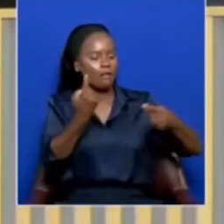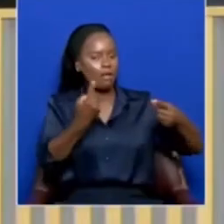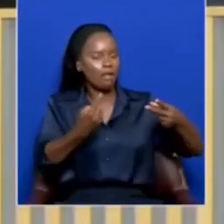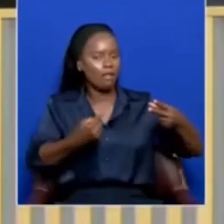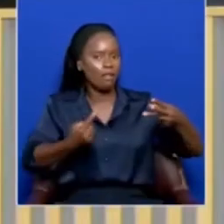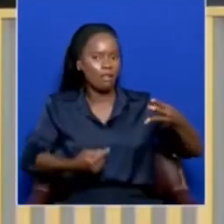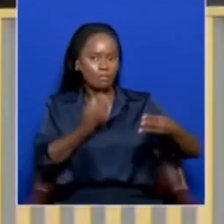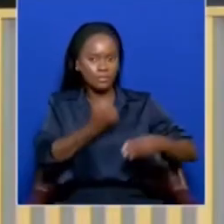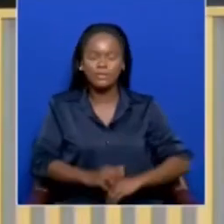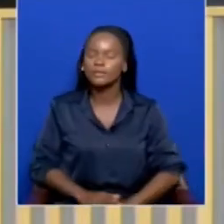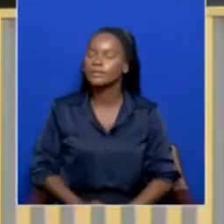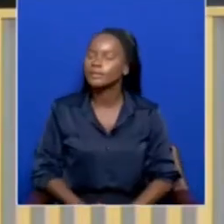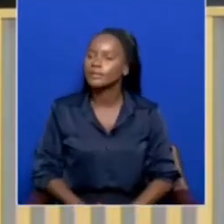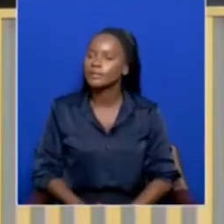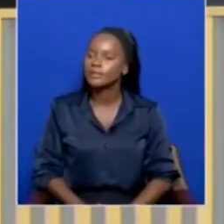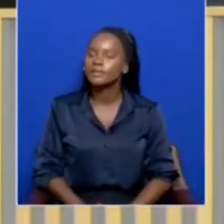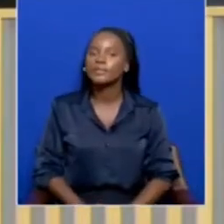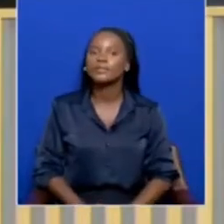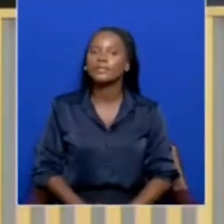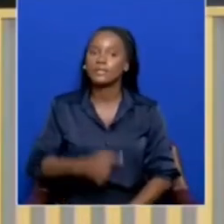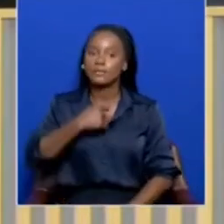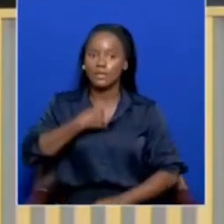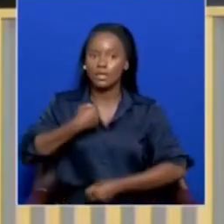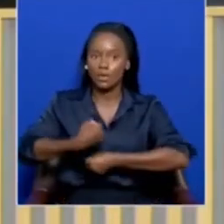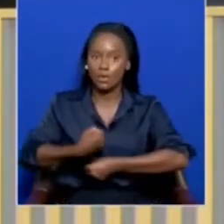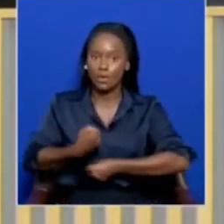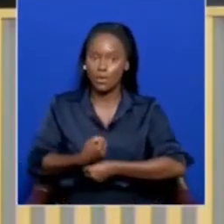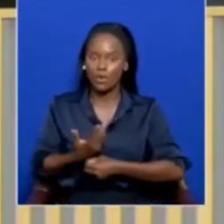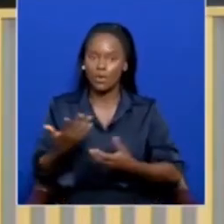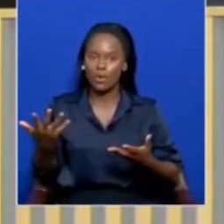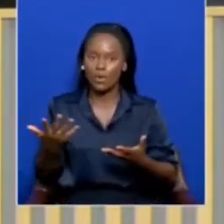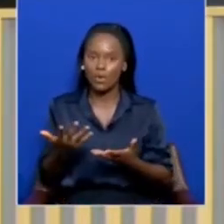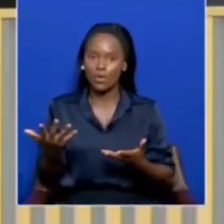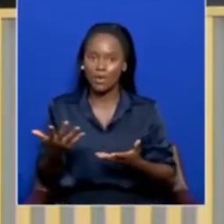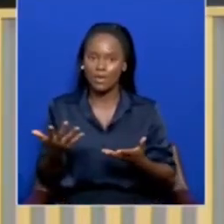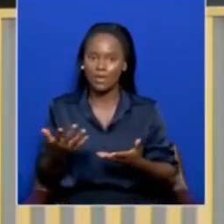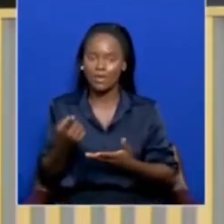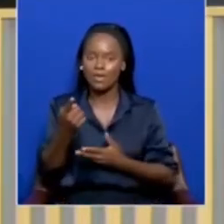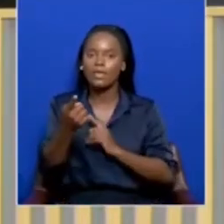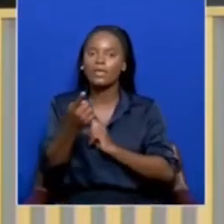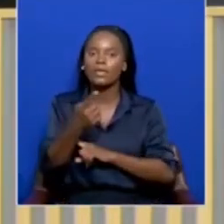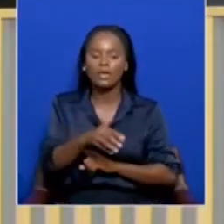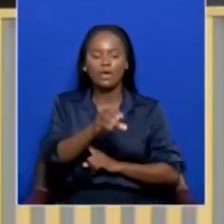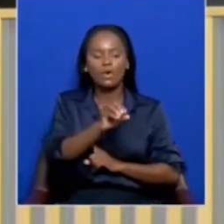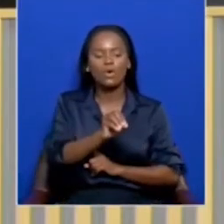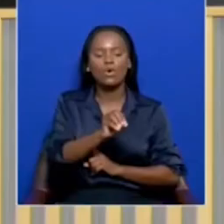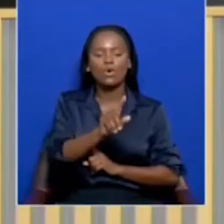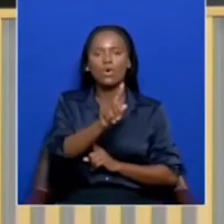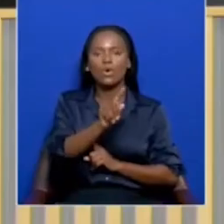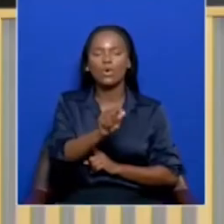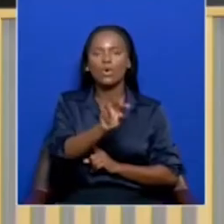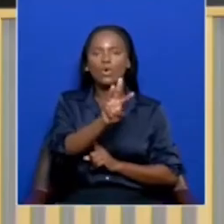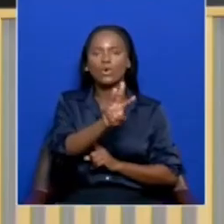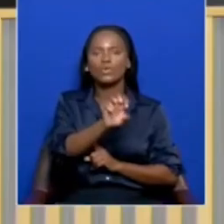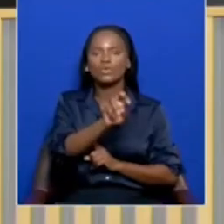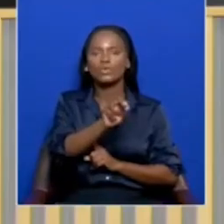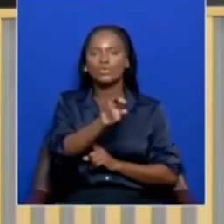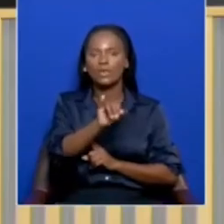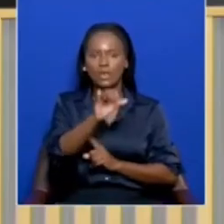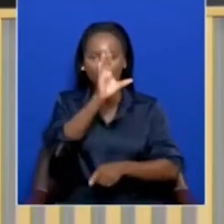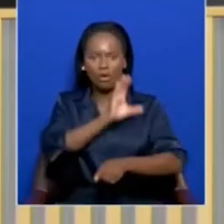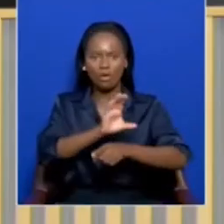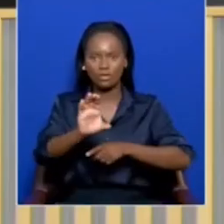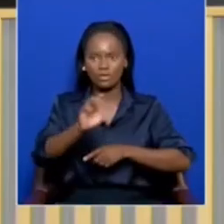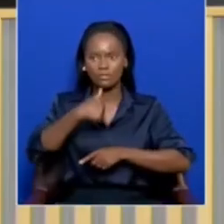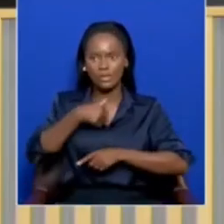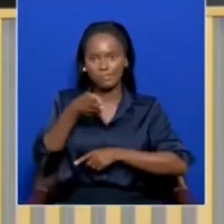I went to Otson College, whereby I did my basic training in the SAPS. And then after 10